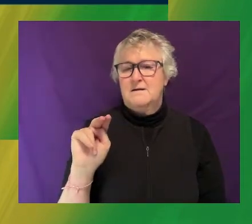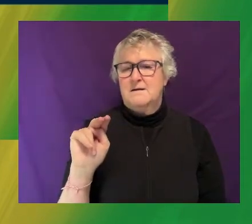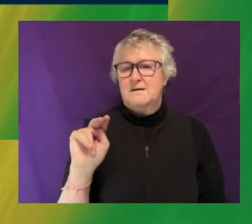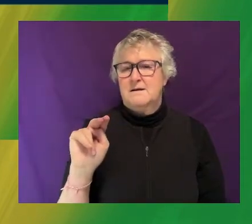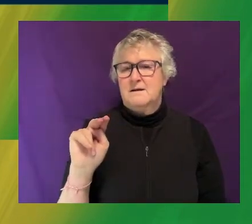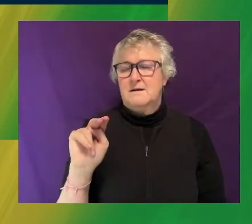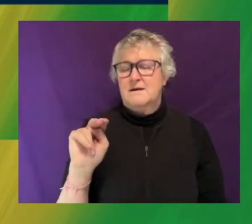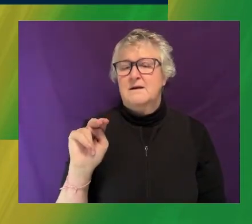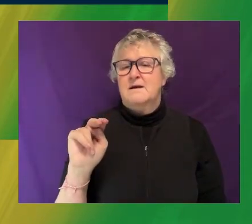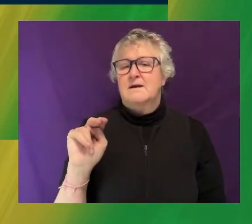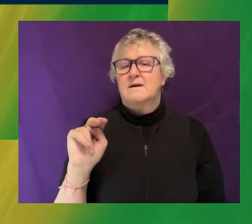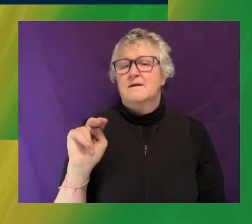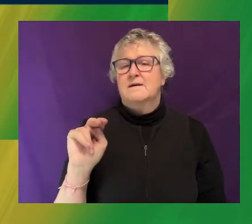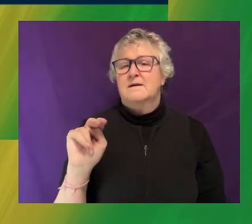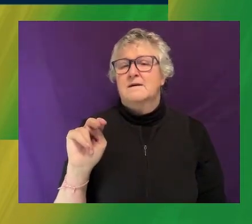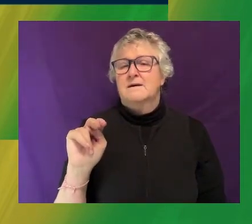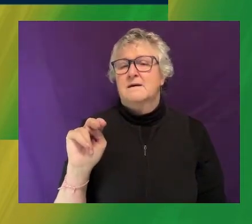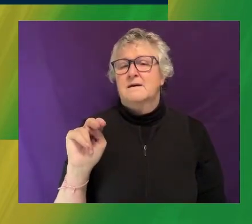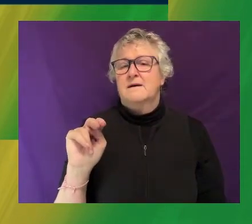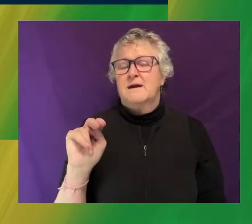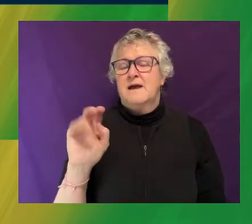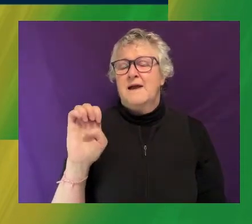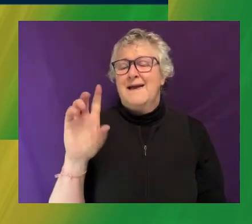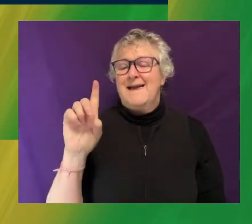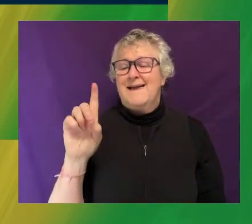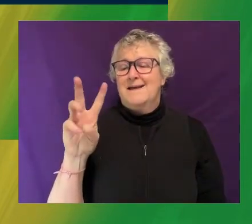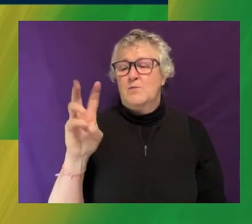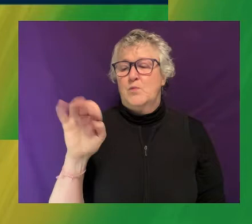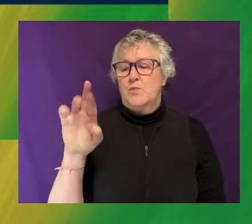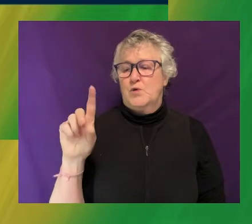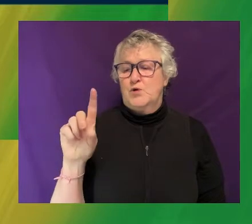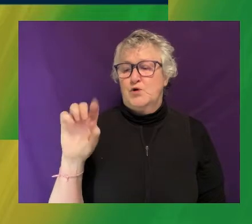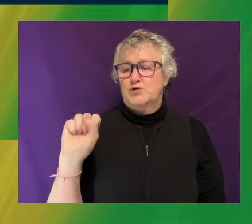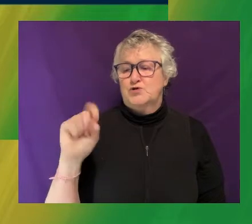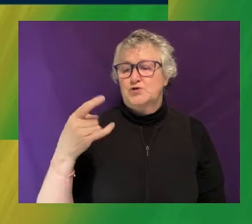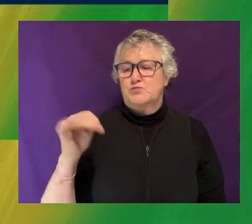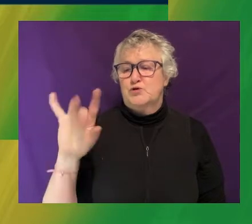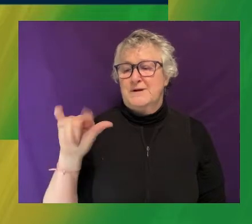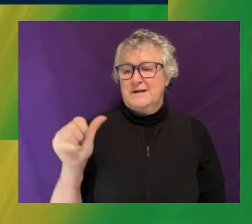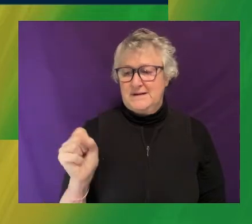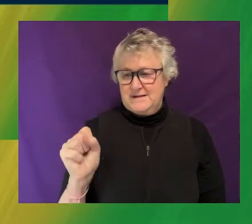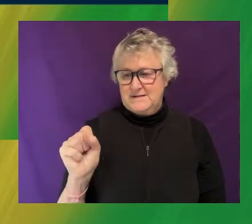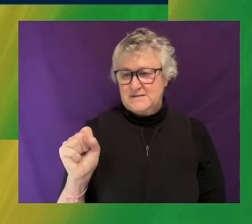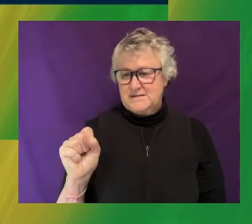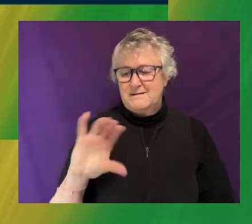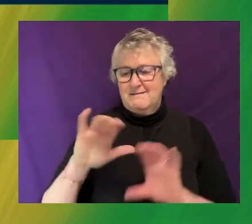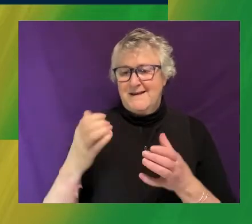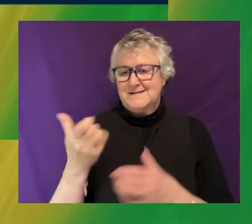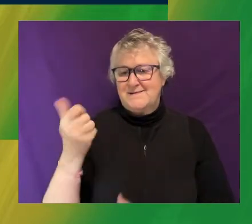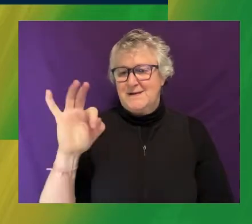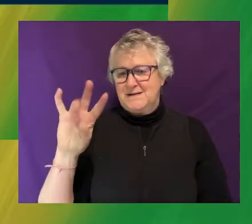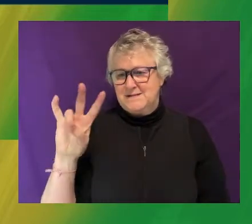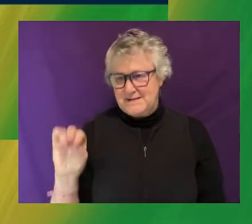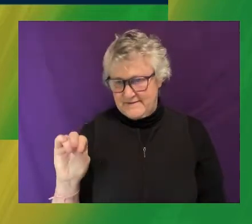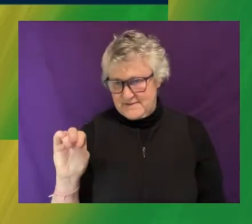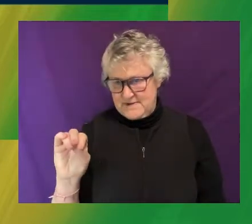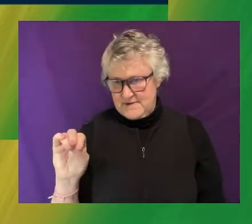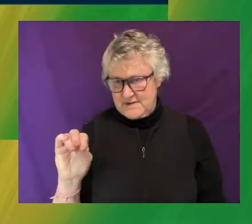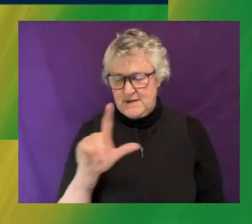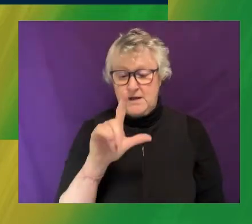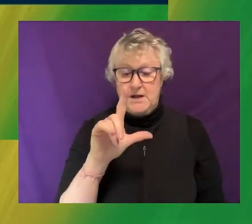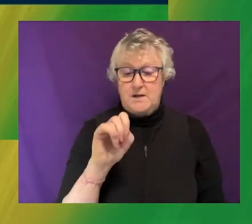and 2007, Edward Spriggs, Jr., class of 1970, Luis,